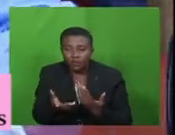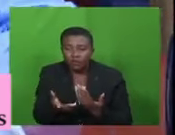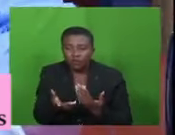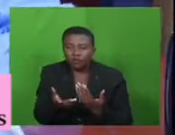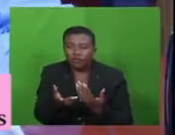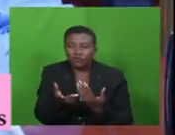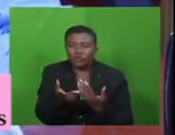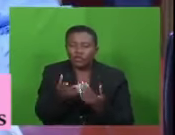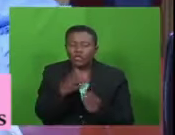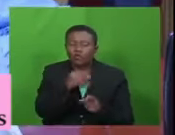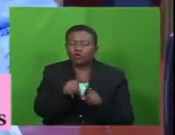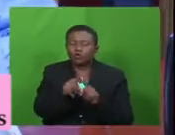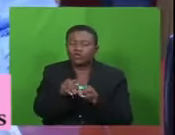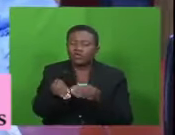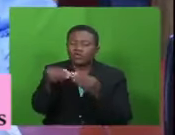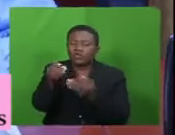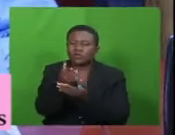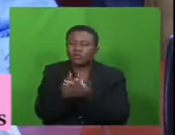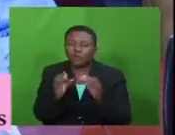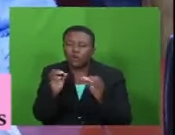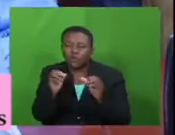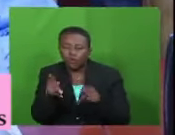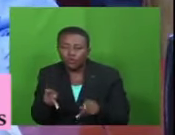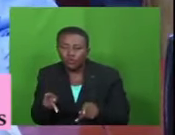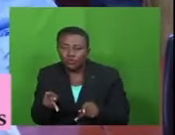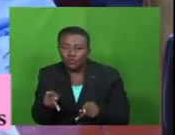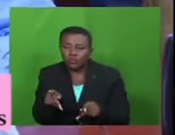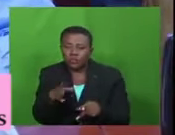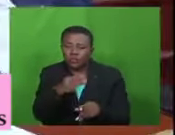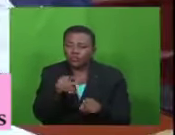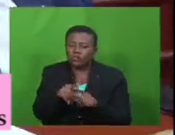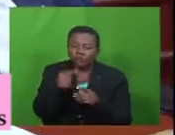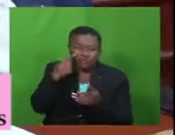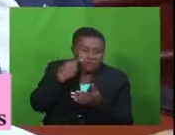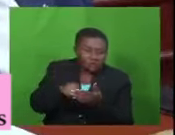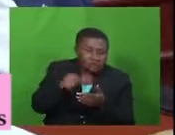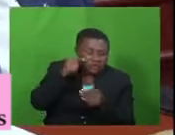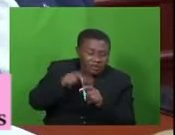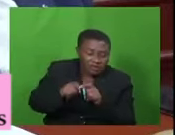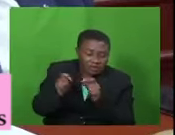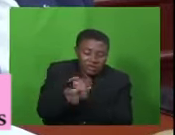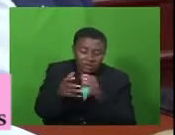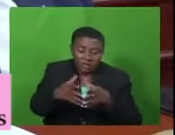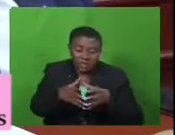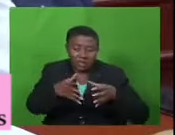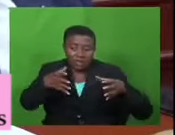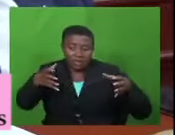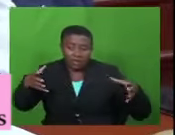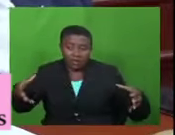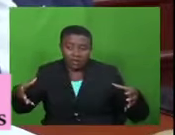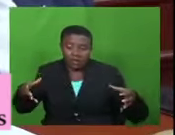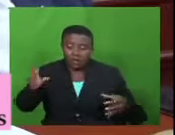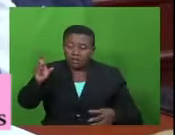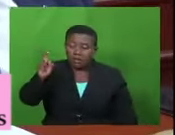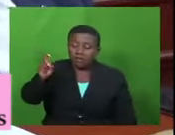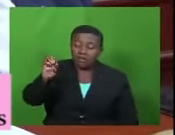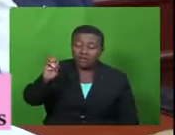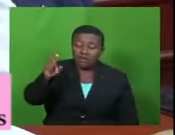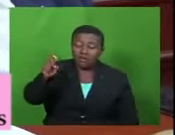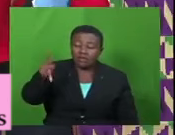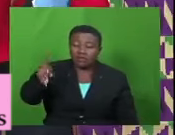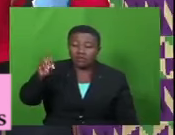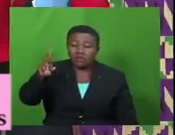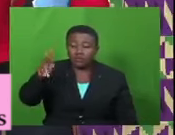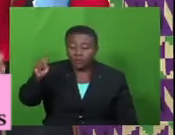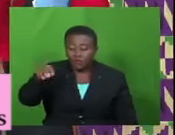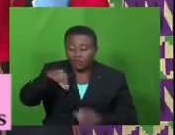employment opportunities. And 4, diversify and expand our export capacity to Africa and beyond,